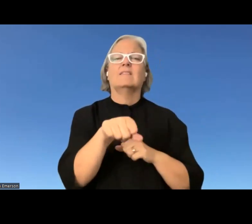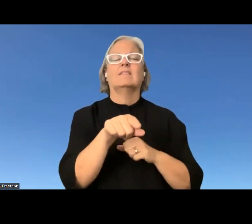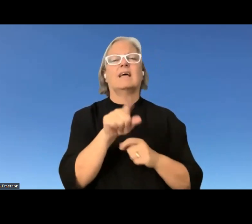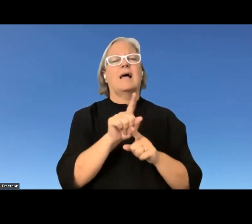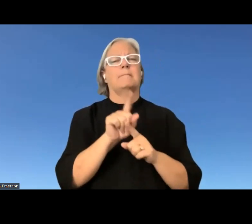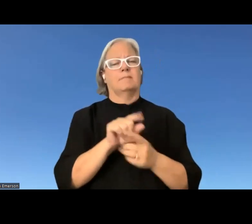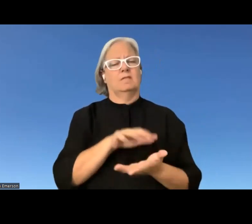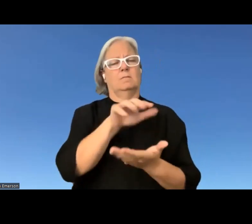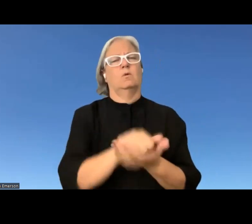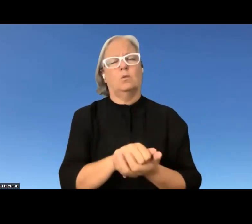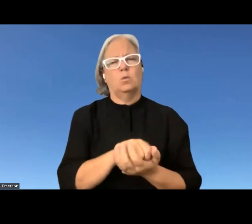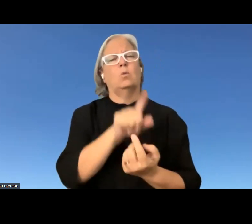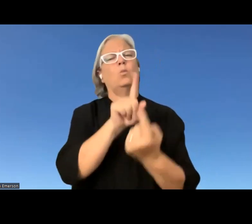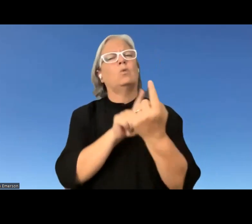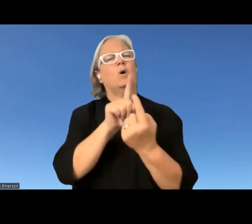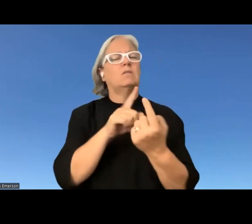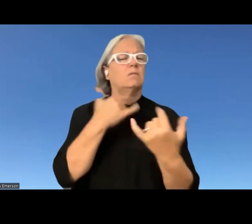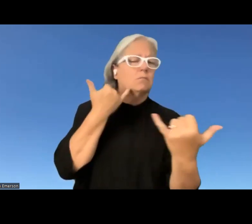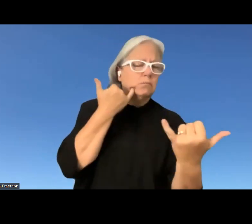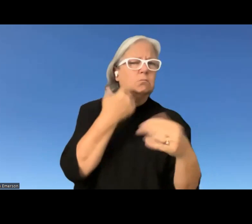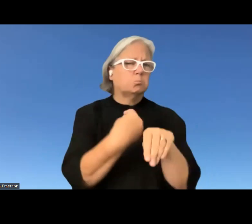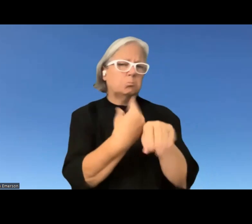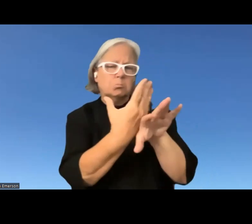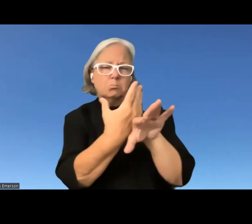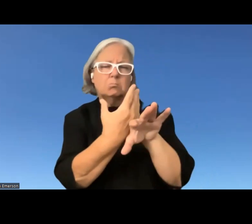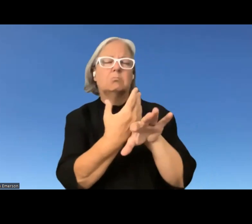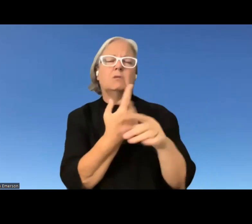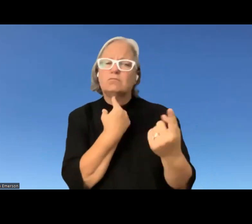an email. We really are here to help you to